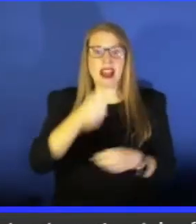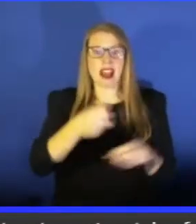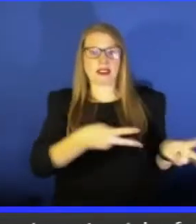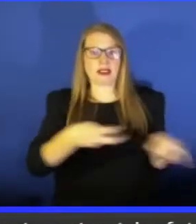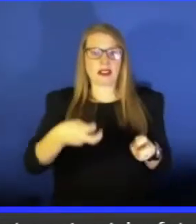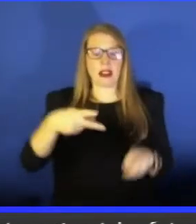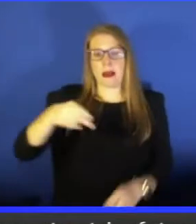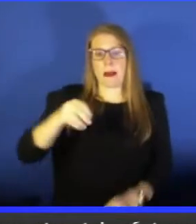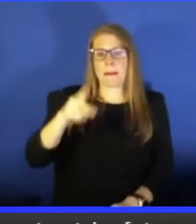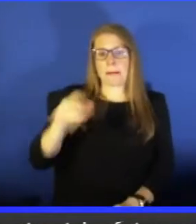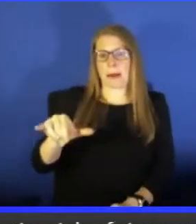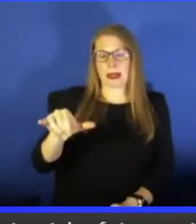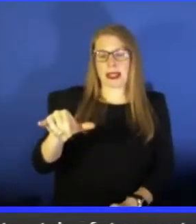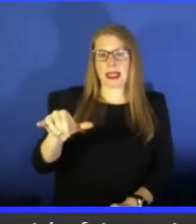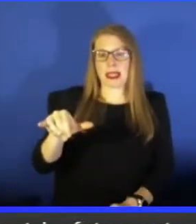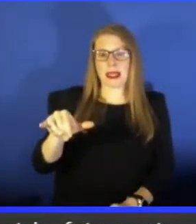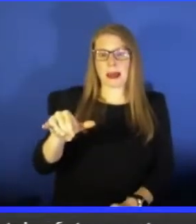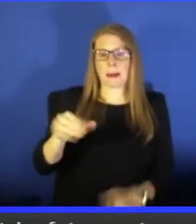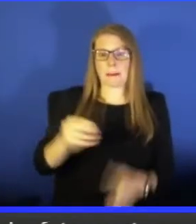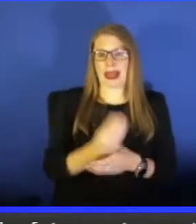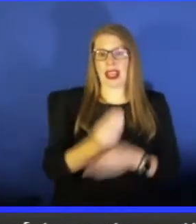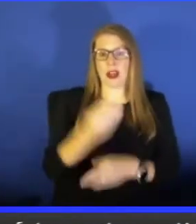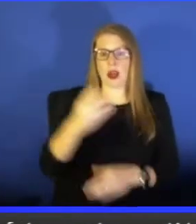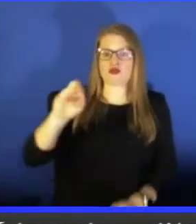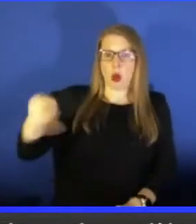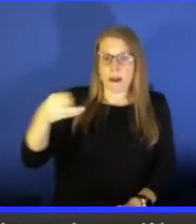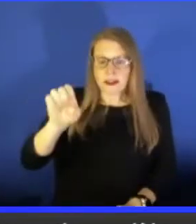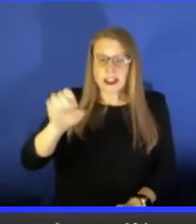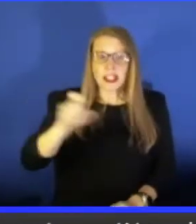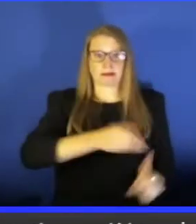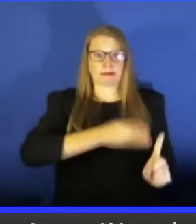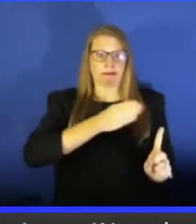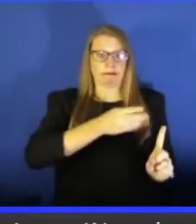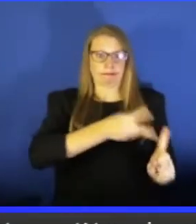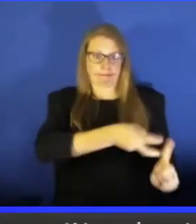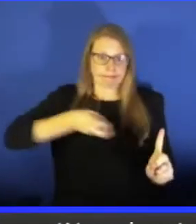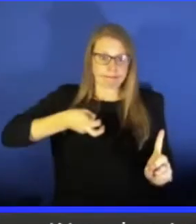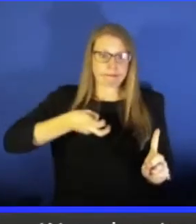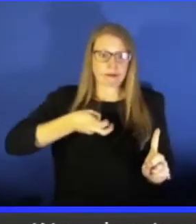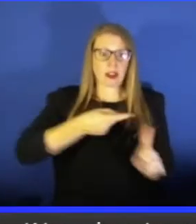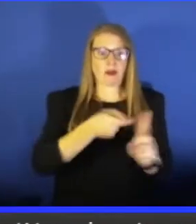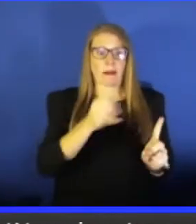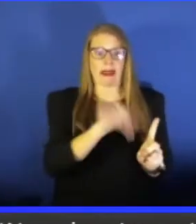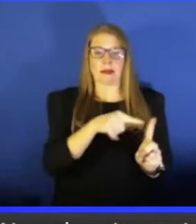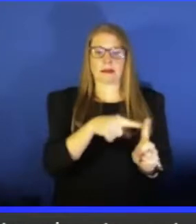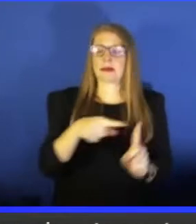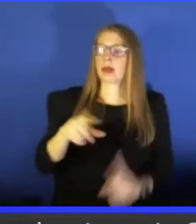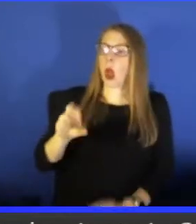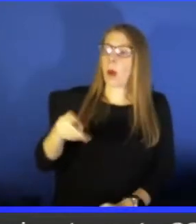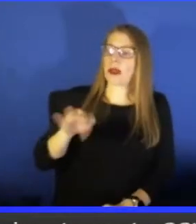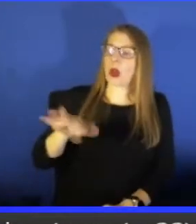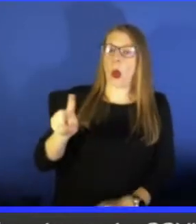like Oxy or made to look like Percocet, and then bringing them across the border. And then and